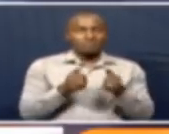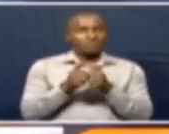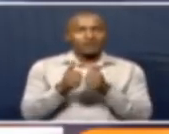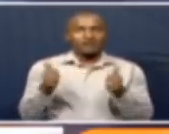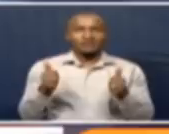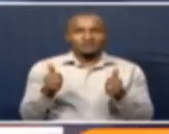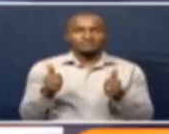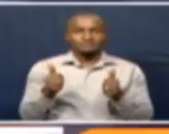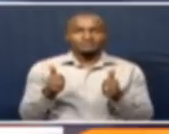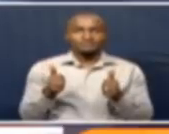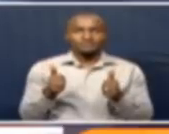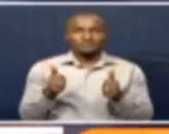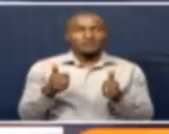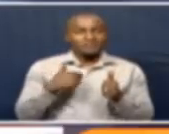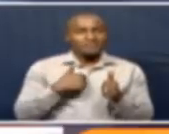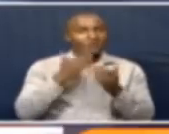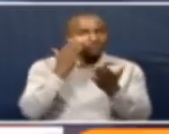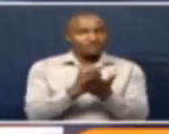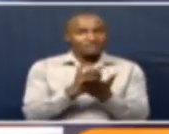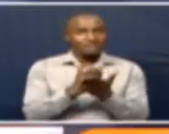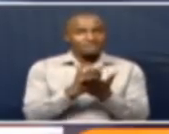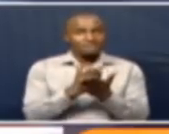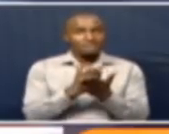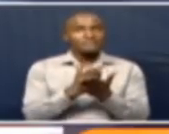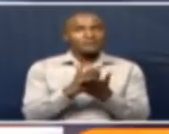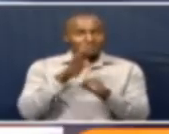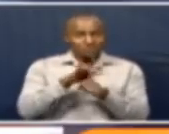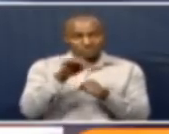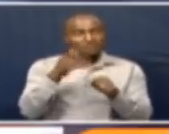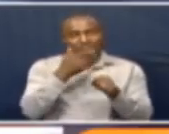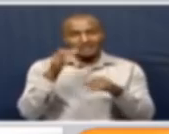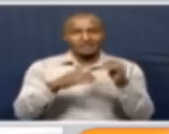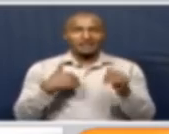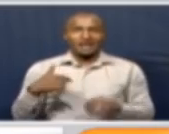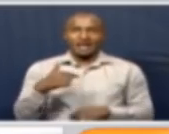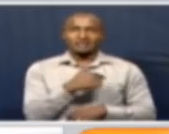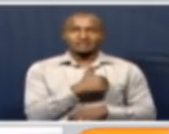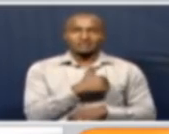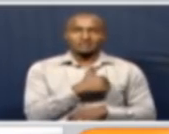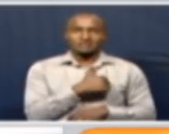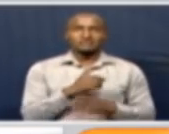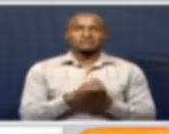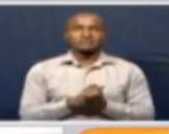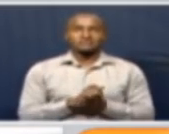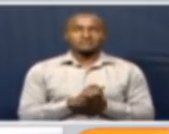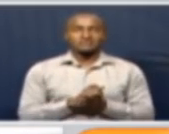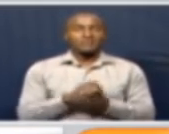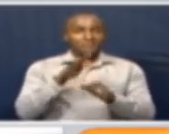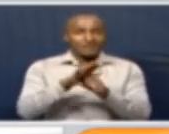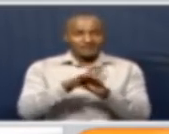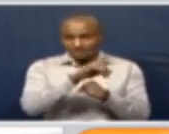then I will testify to you that most of them are doing better than us here. The agencies need to be serious. Most of the agencies,